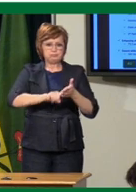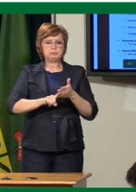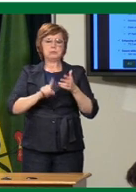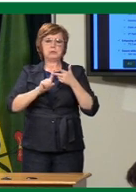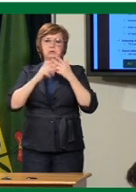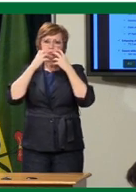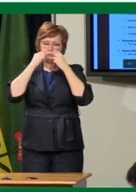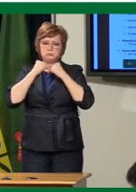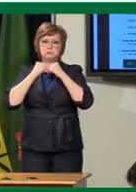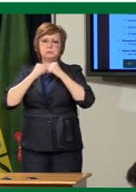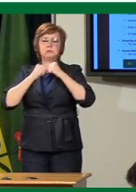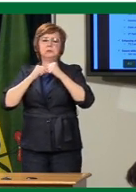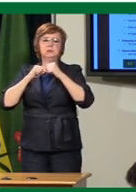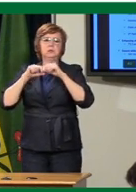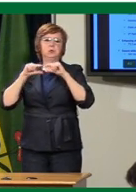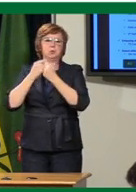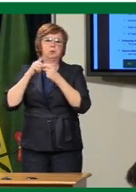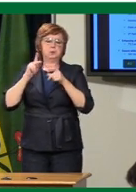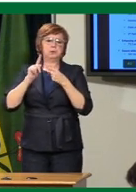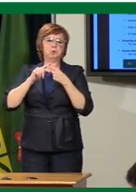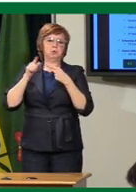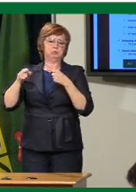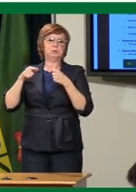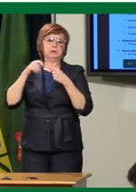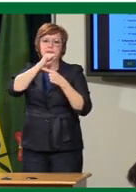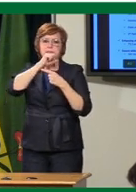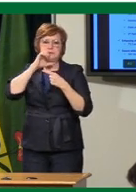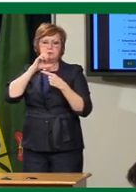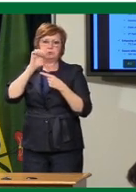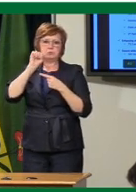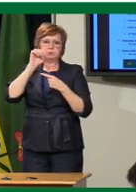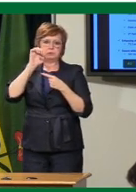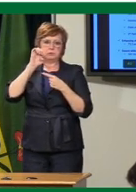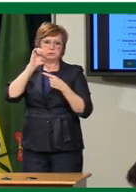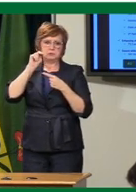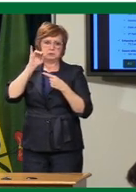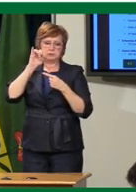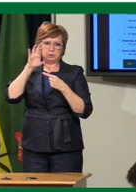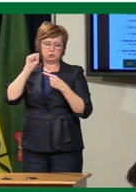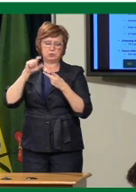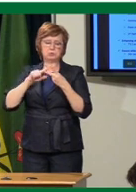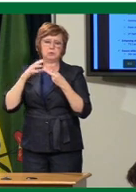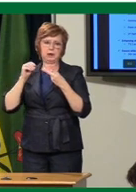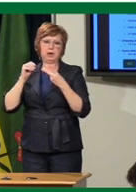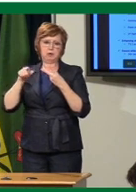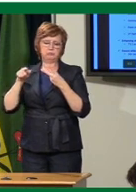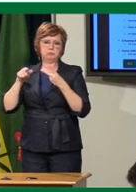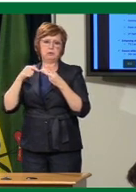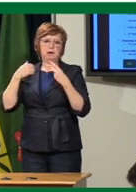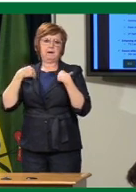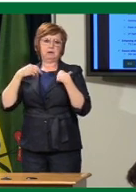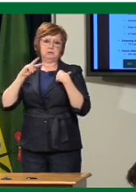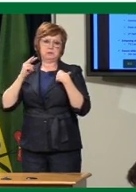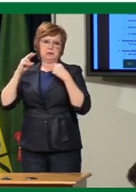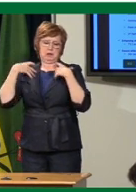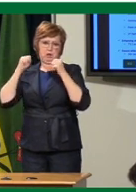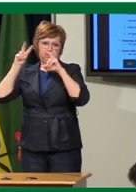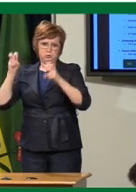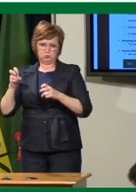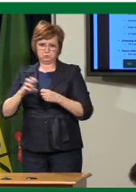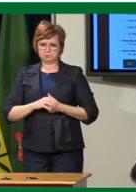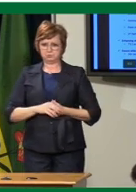The first area that I'm going to talk to is our testing strategy, and first I'd just like to draw your attention to the